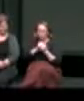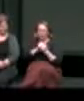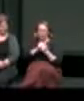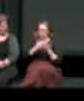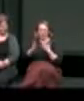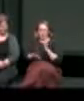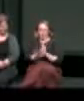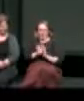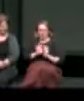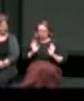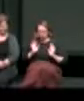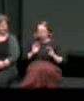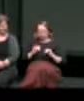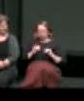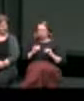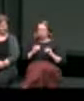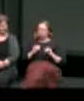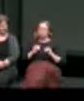be found.